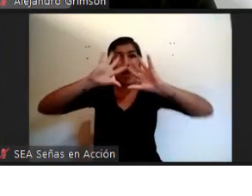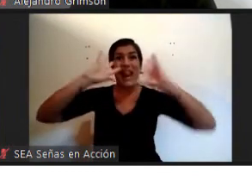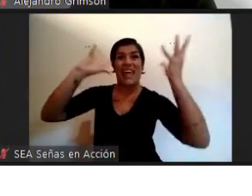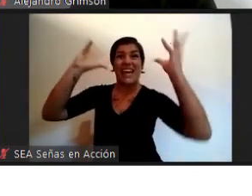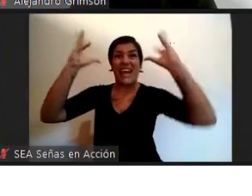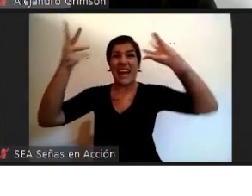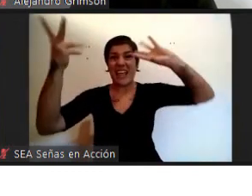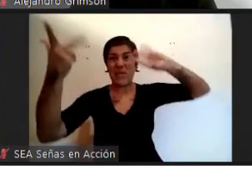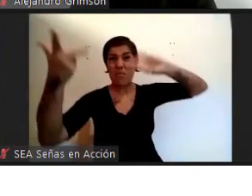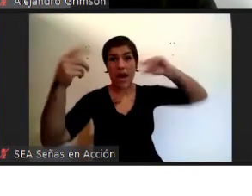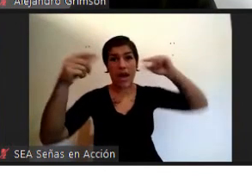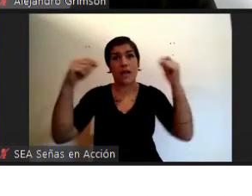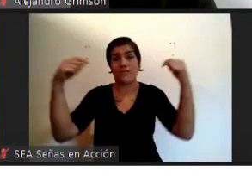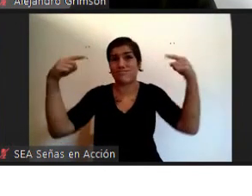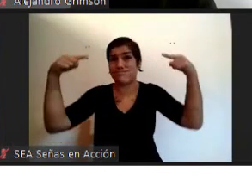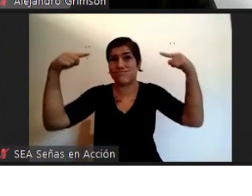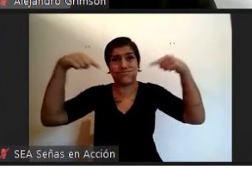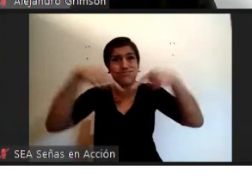us how this has to be done.